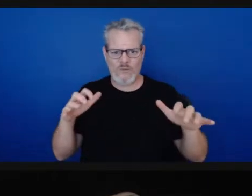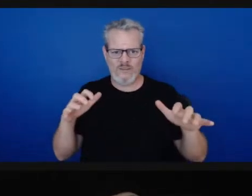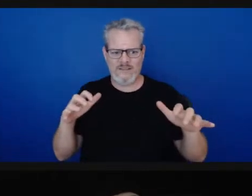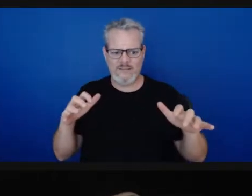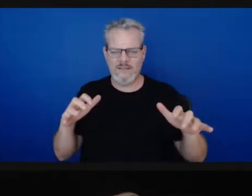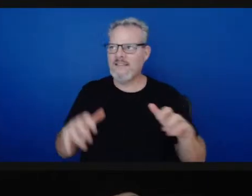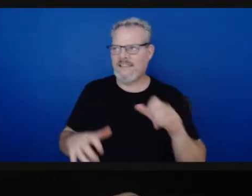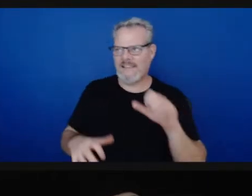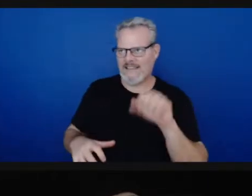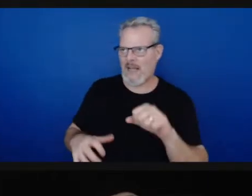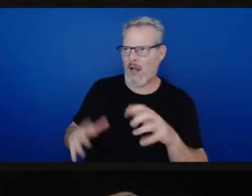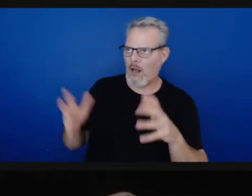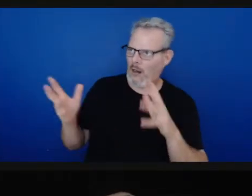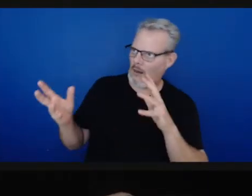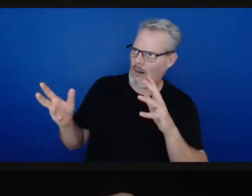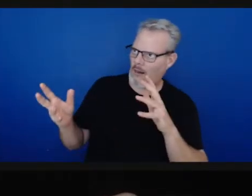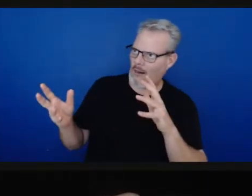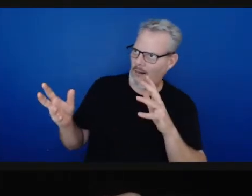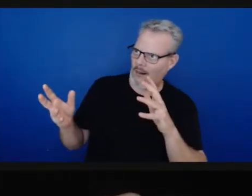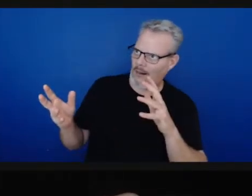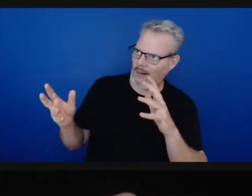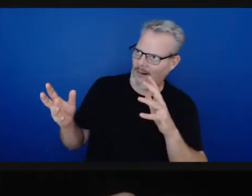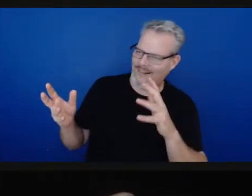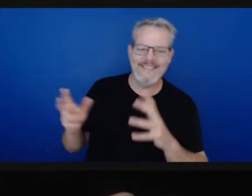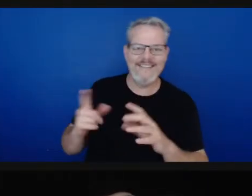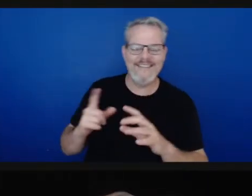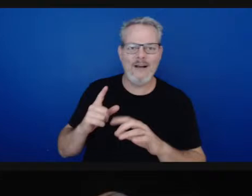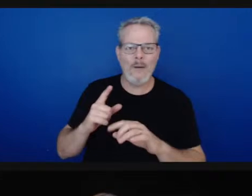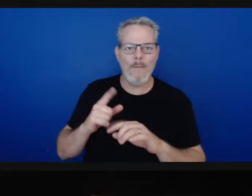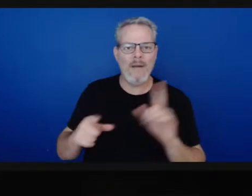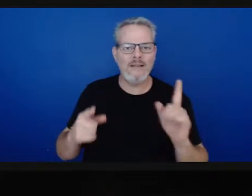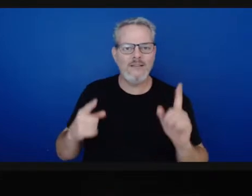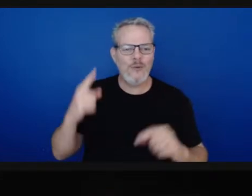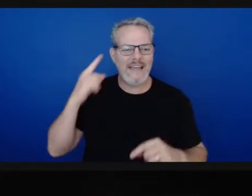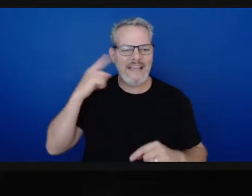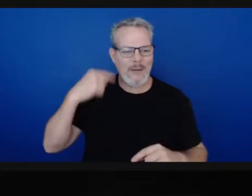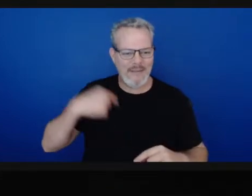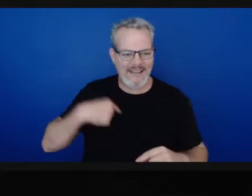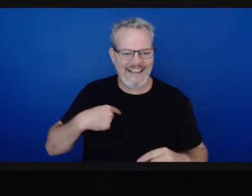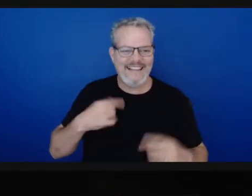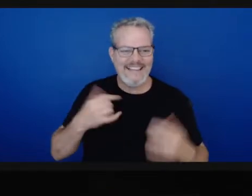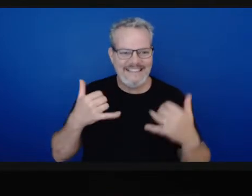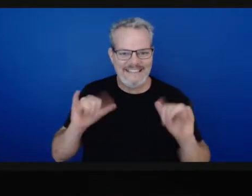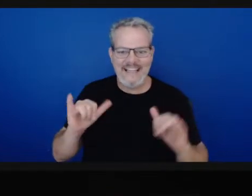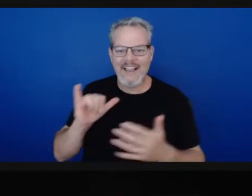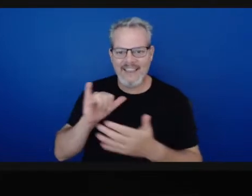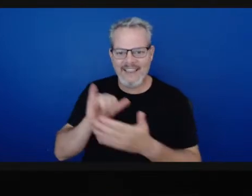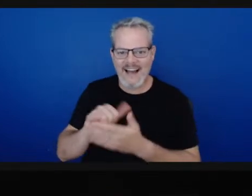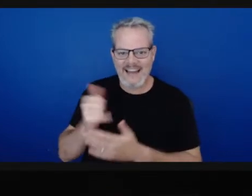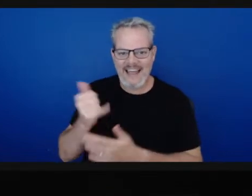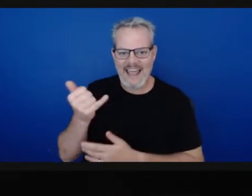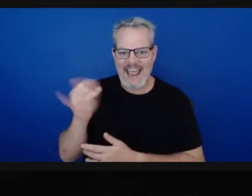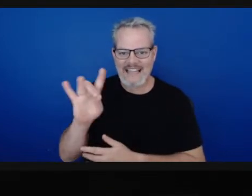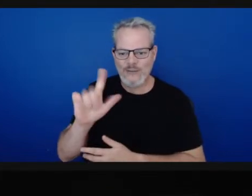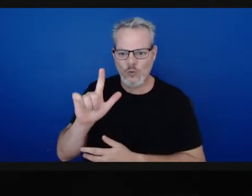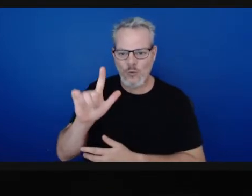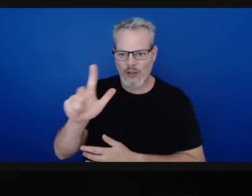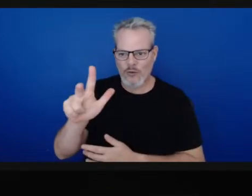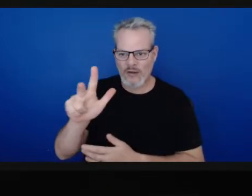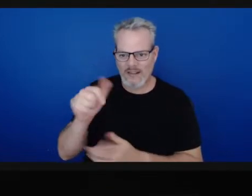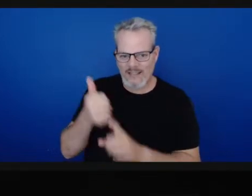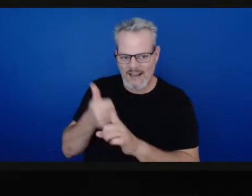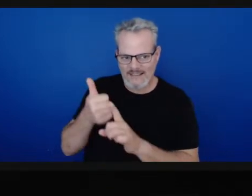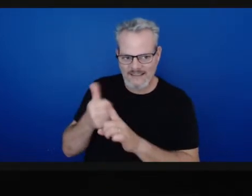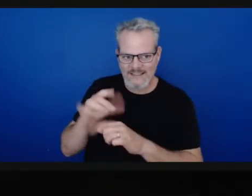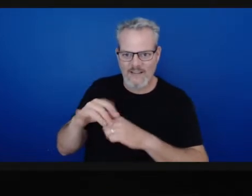you are. So there was the 1823 eruption. That's then on that cluster, that's orange cluster of